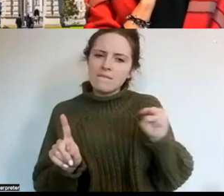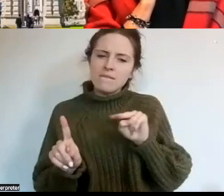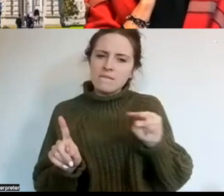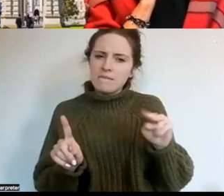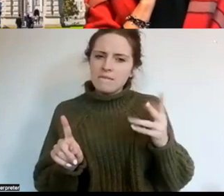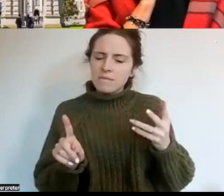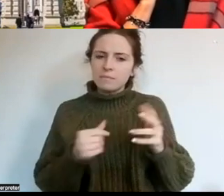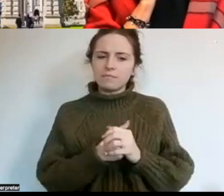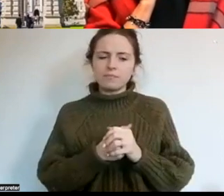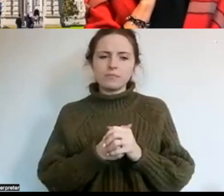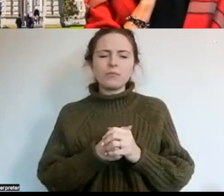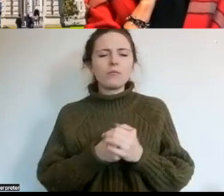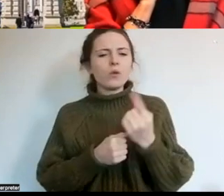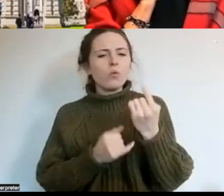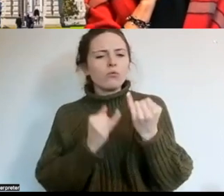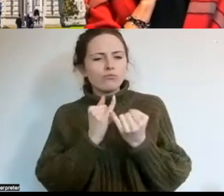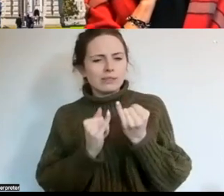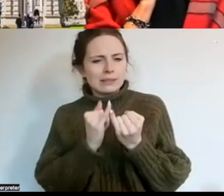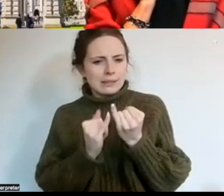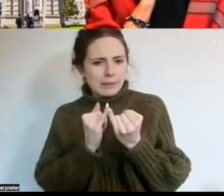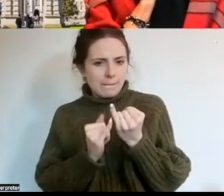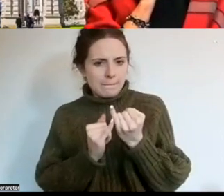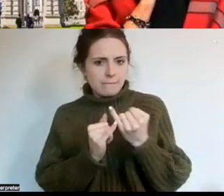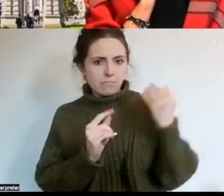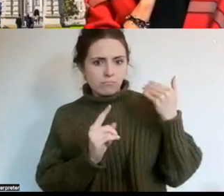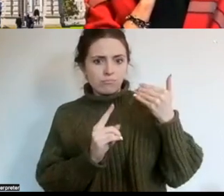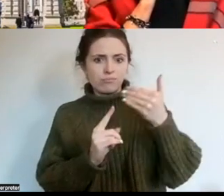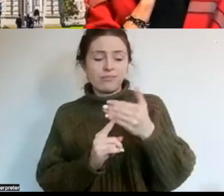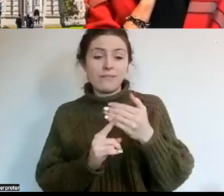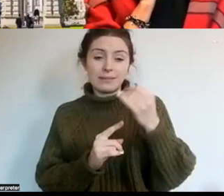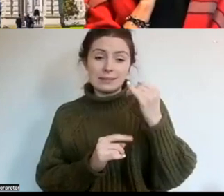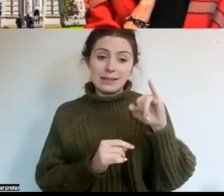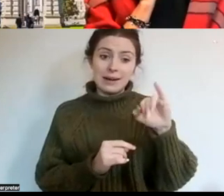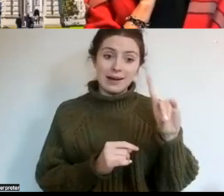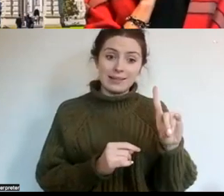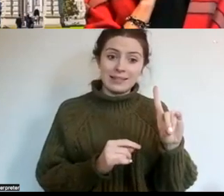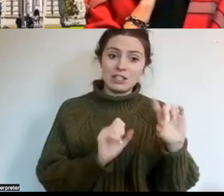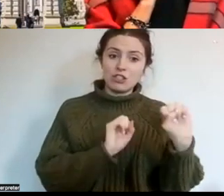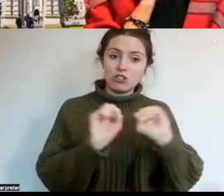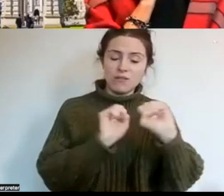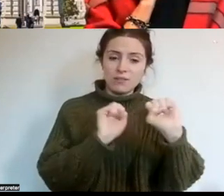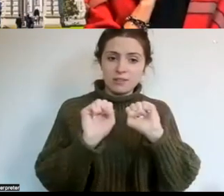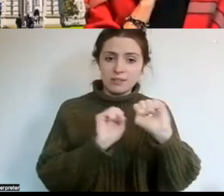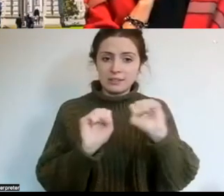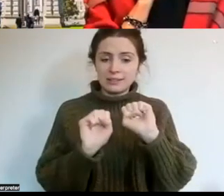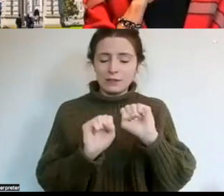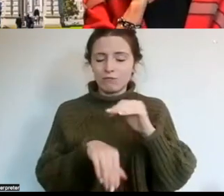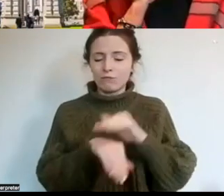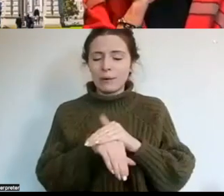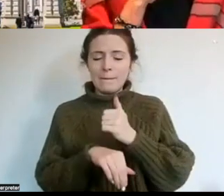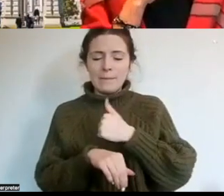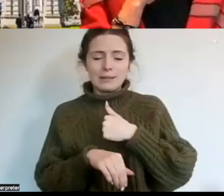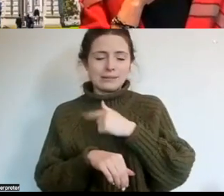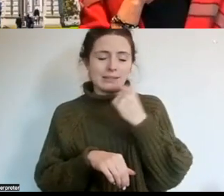one of the criticisms historically of intellectual disability services is what, as a friend of mine used to say, was that we all